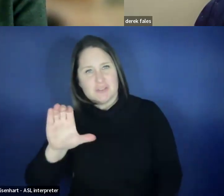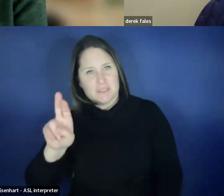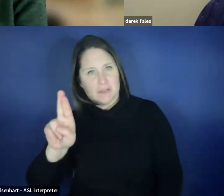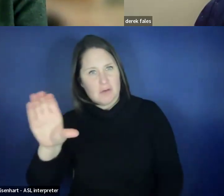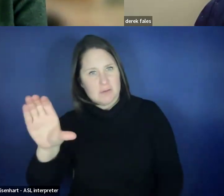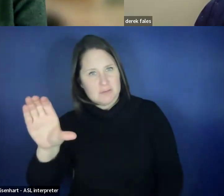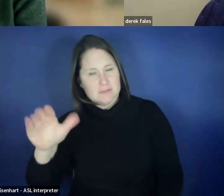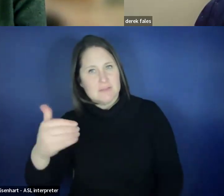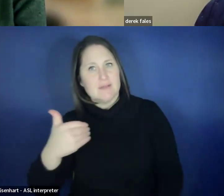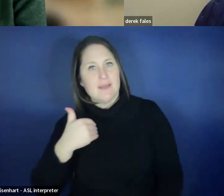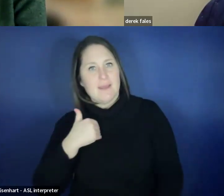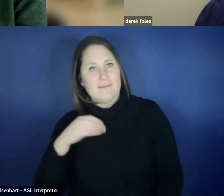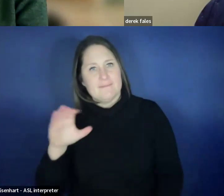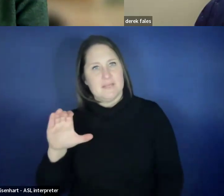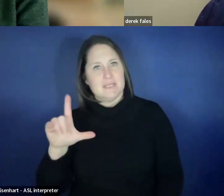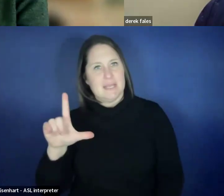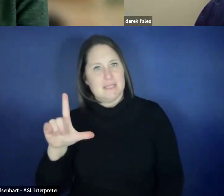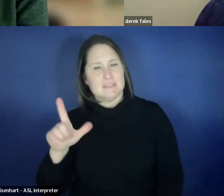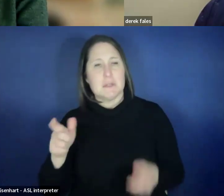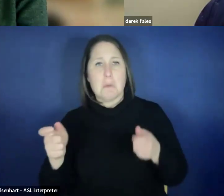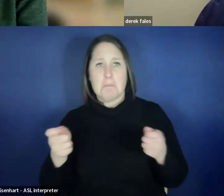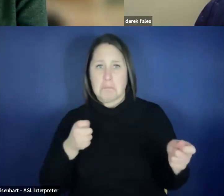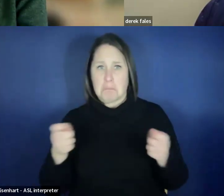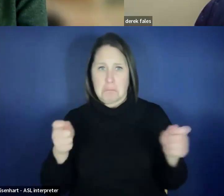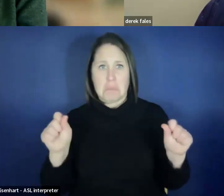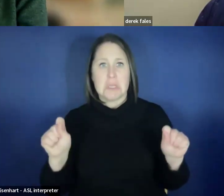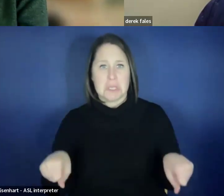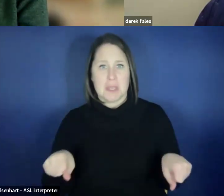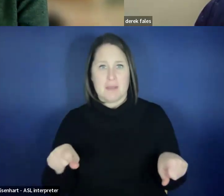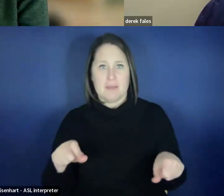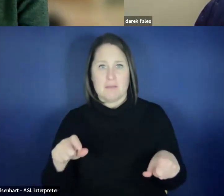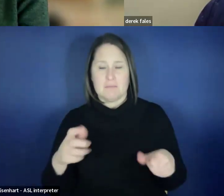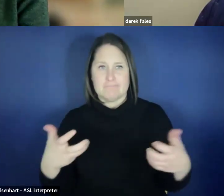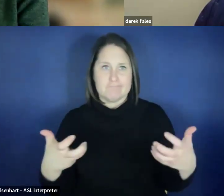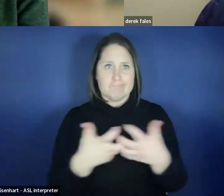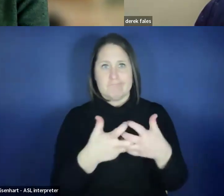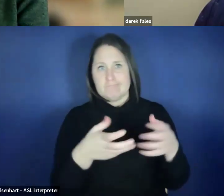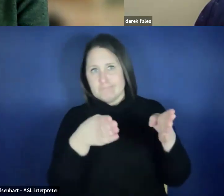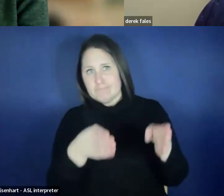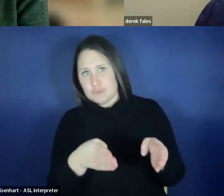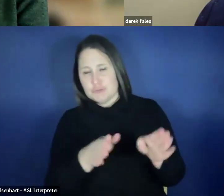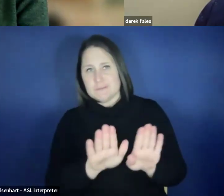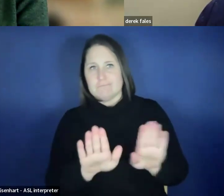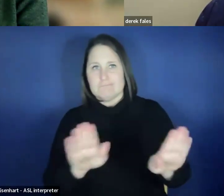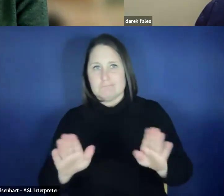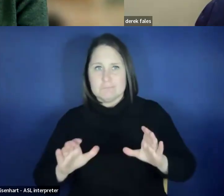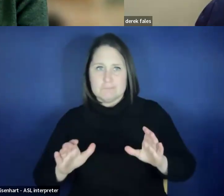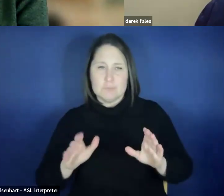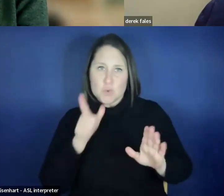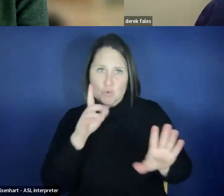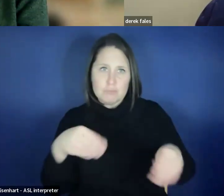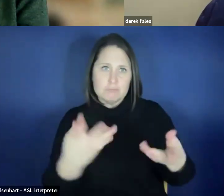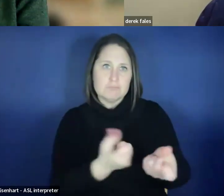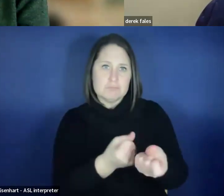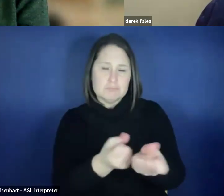has a caseload that's manageable, specific to the individuals that they're being served.